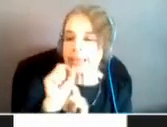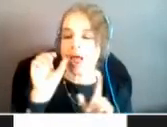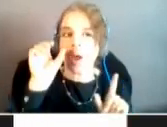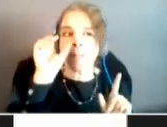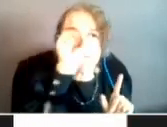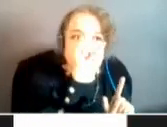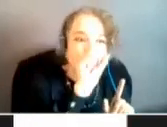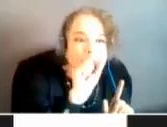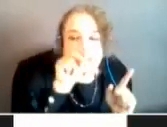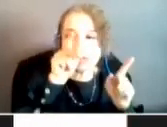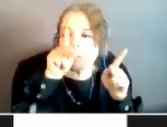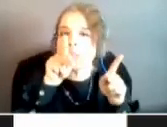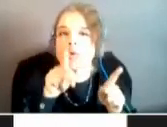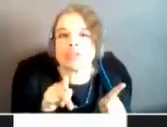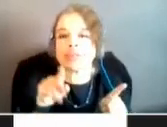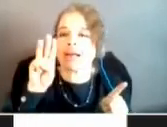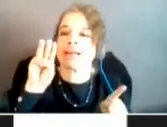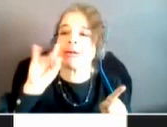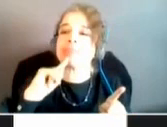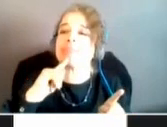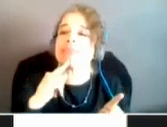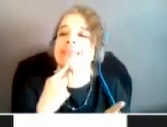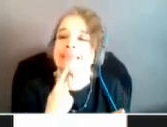missing the person,